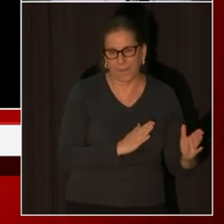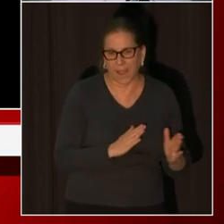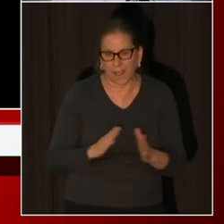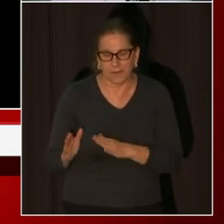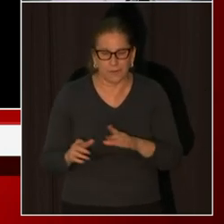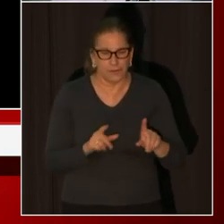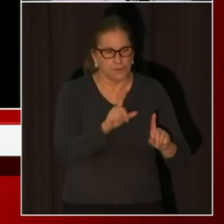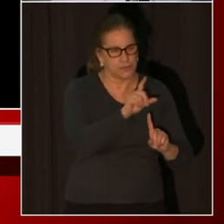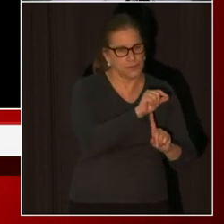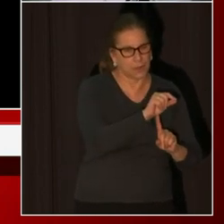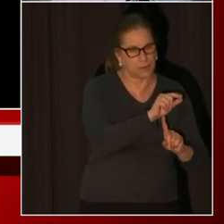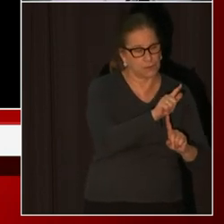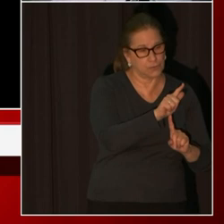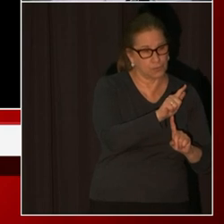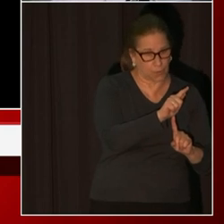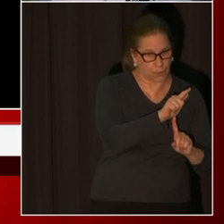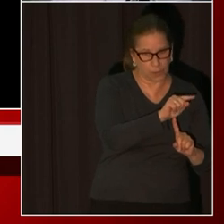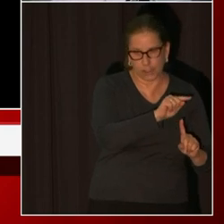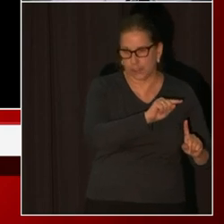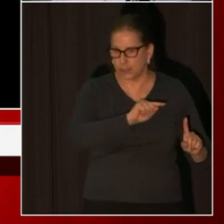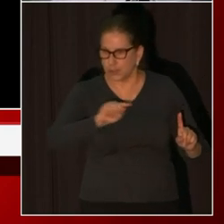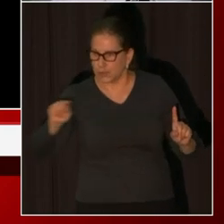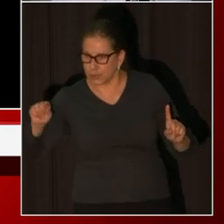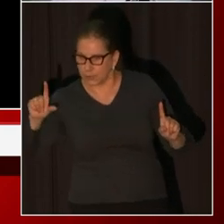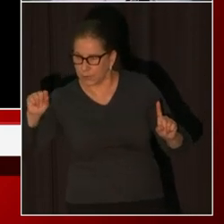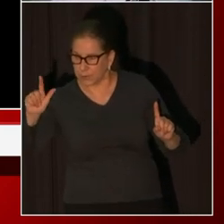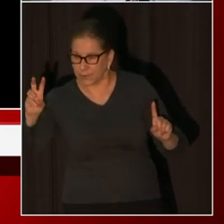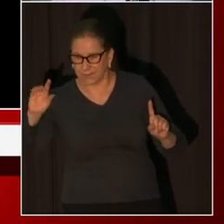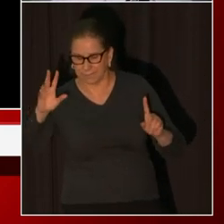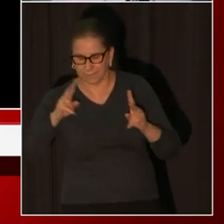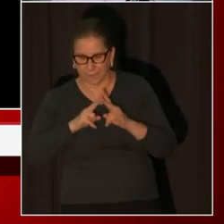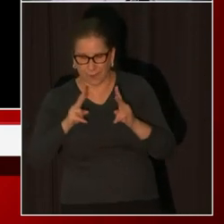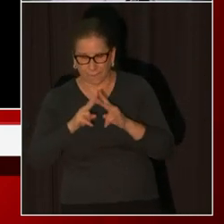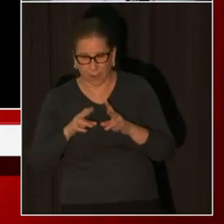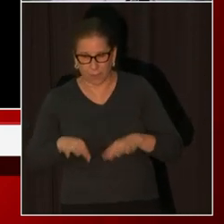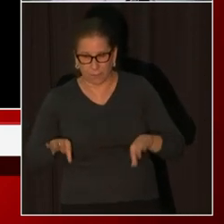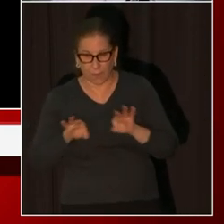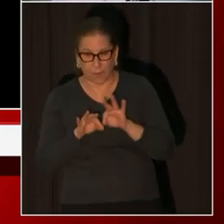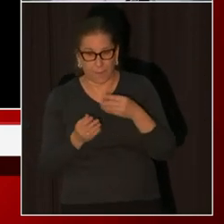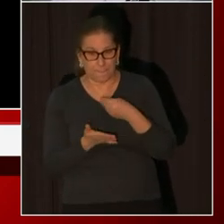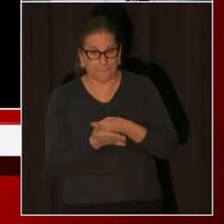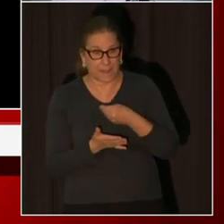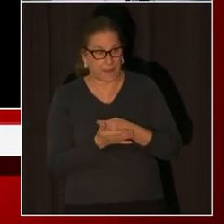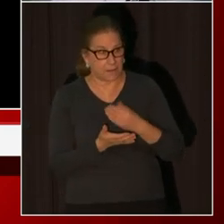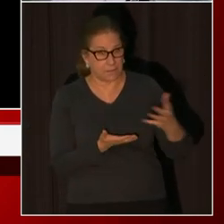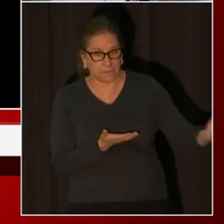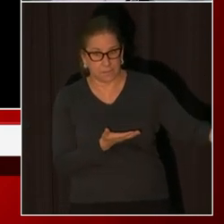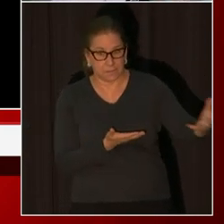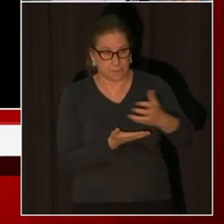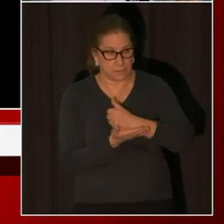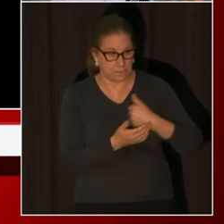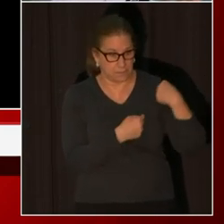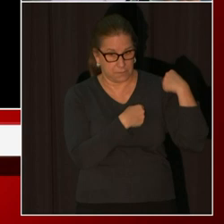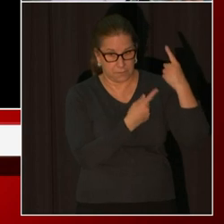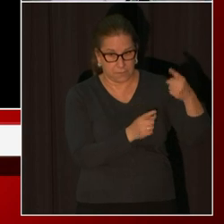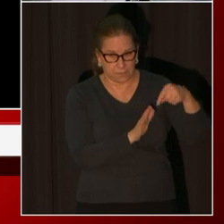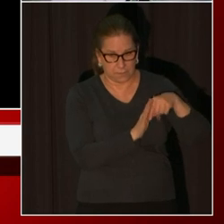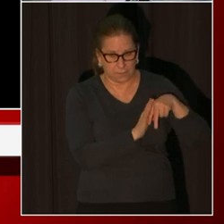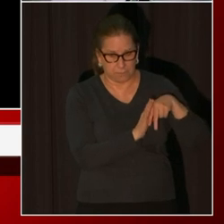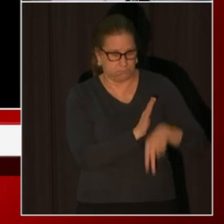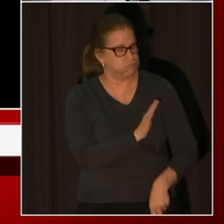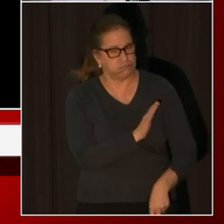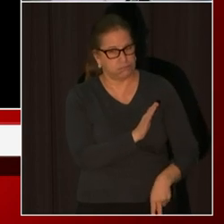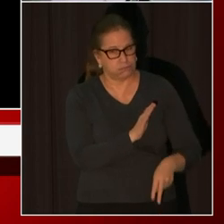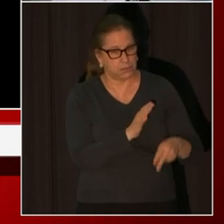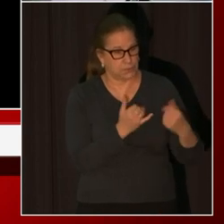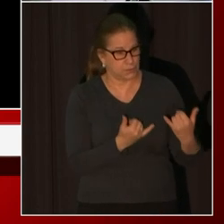means that revenue declines that we see today have a multi-year impact on our budget because of the 4-year planning